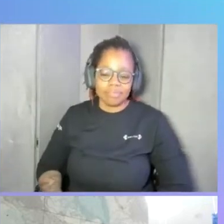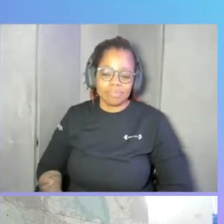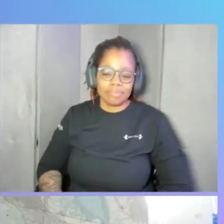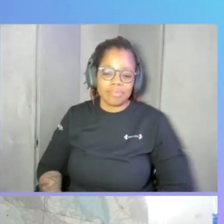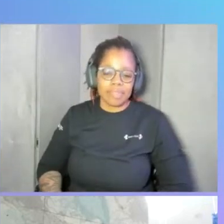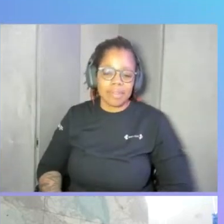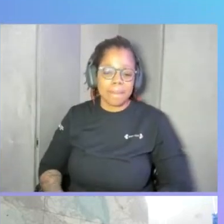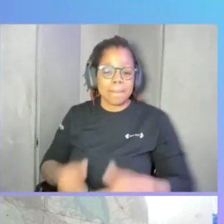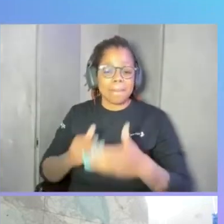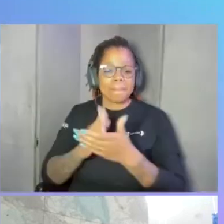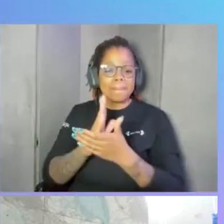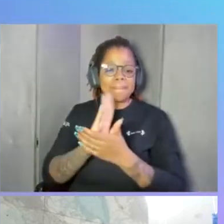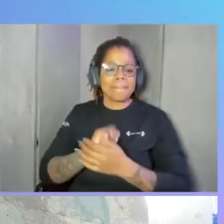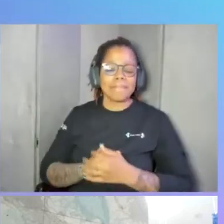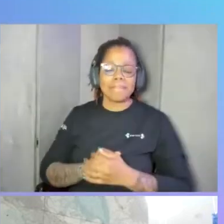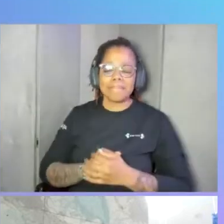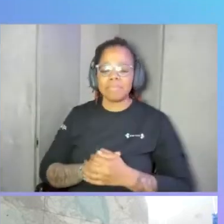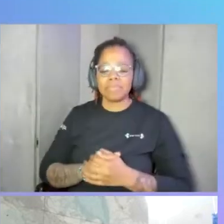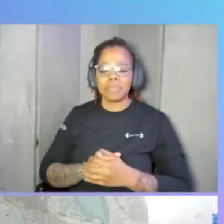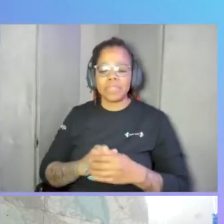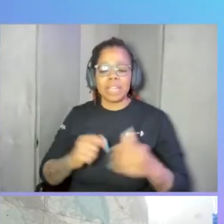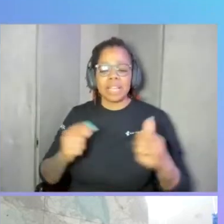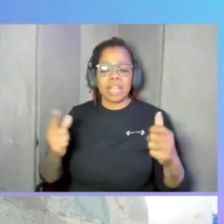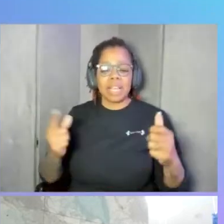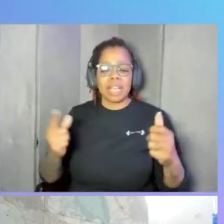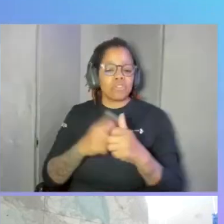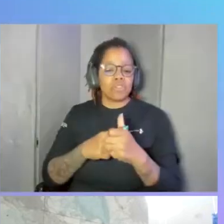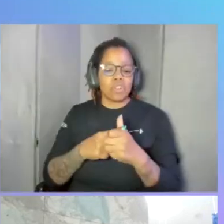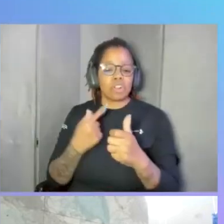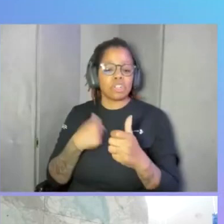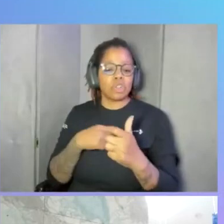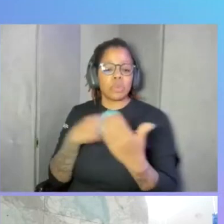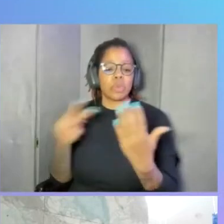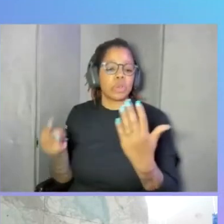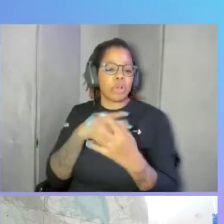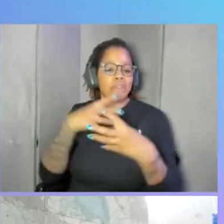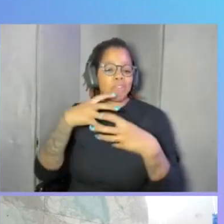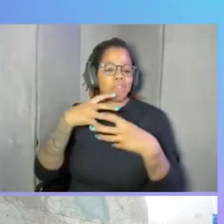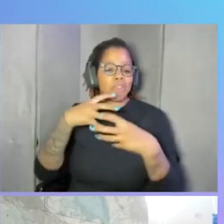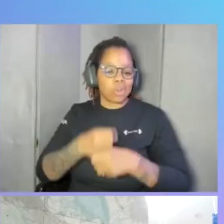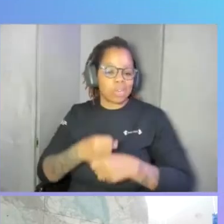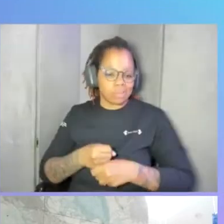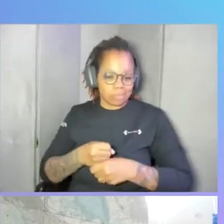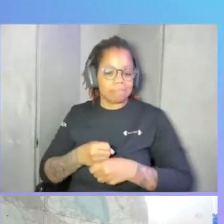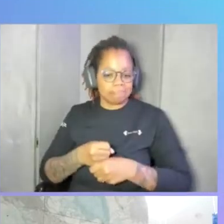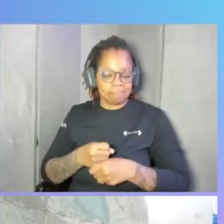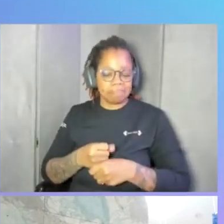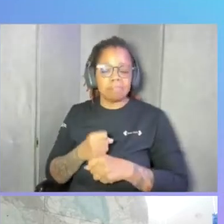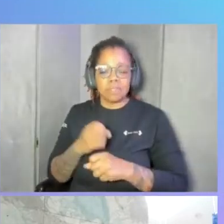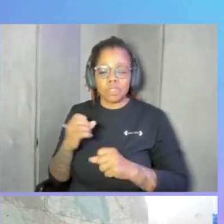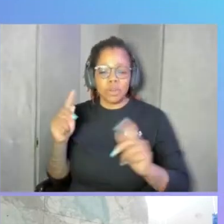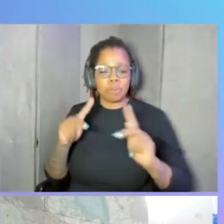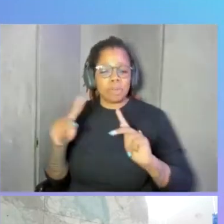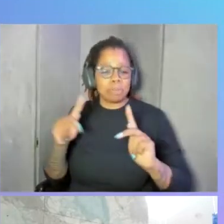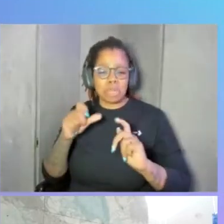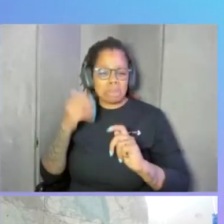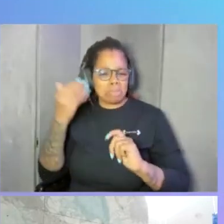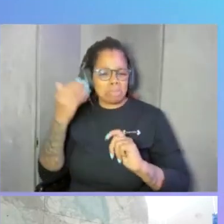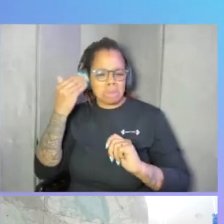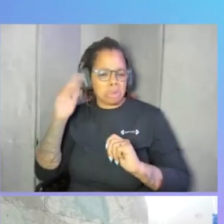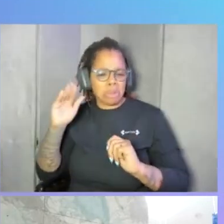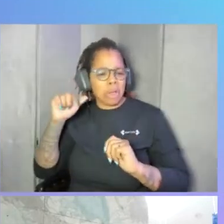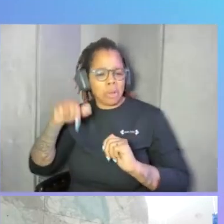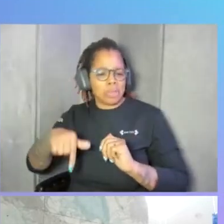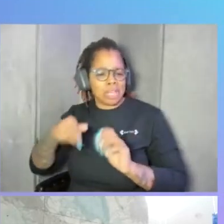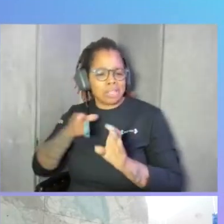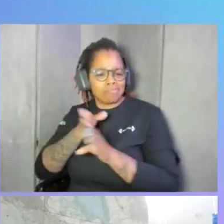All right, so first up, we're going to cover some acronyms so that people without backgrounds in this